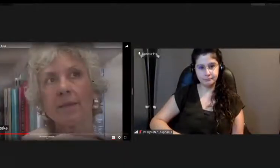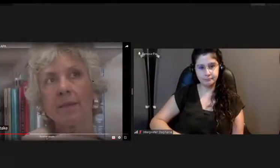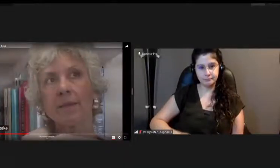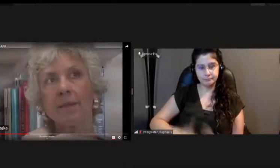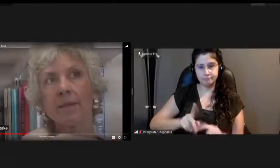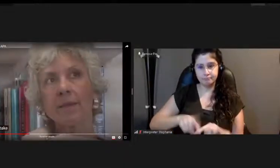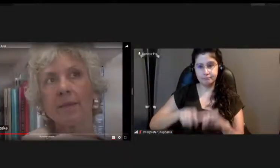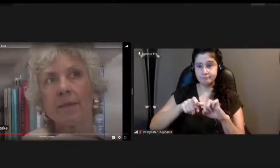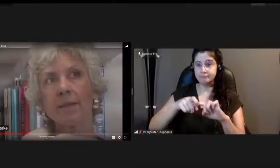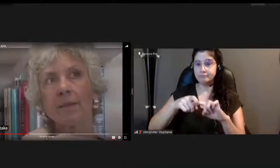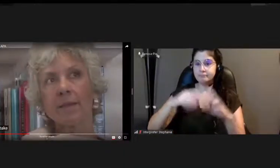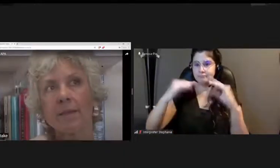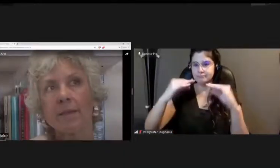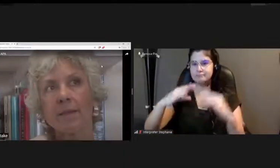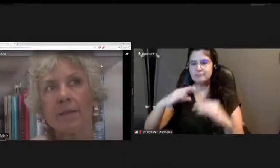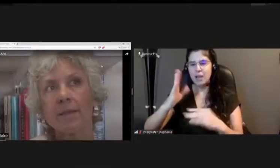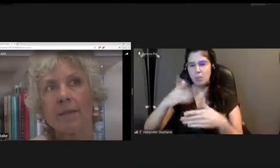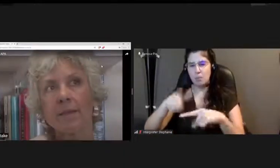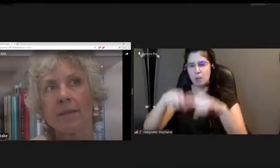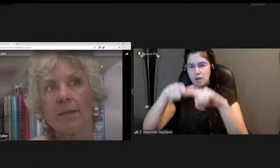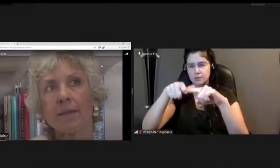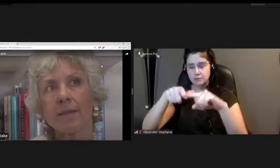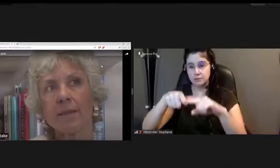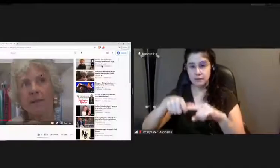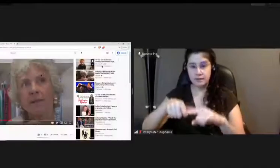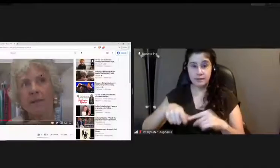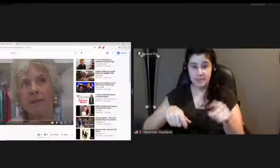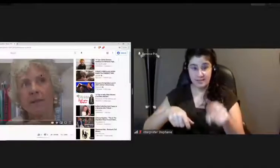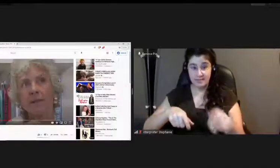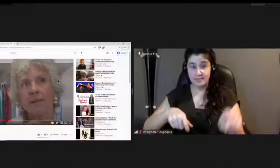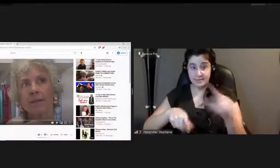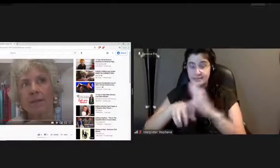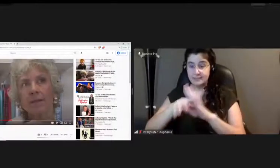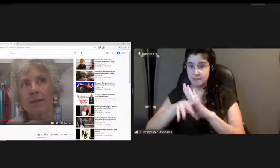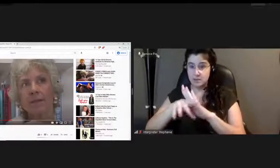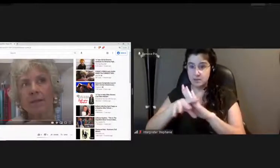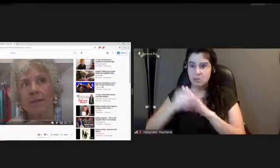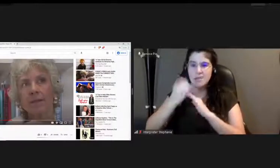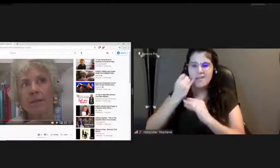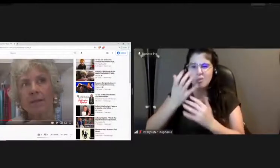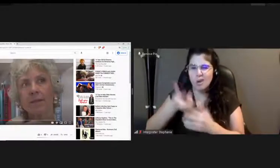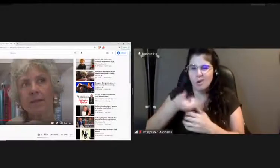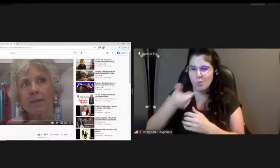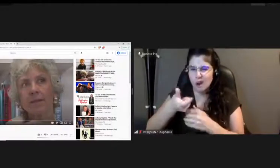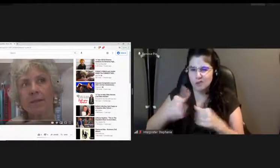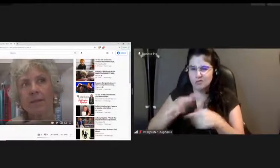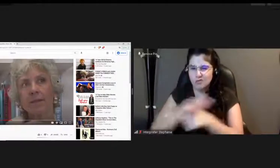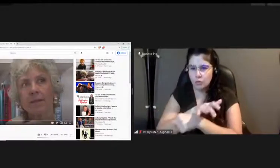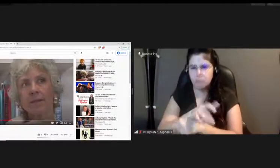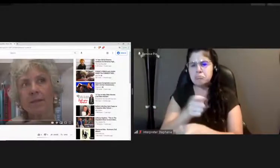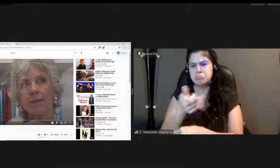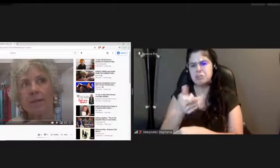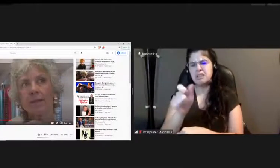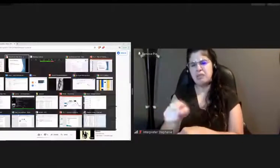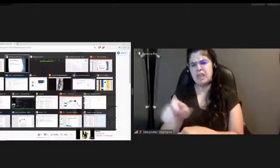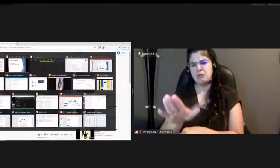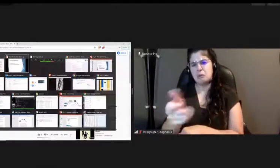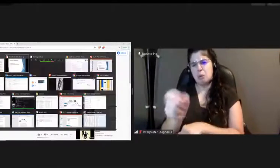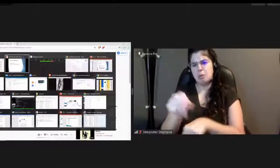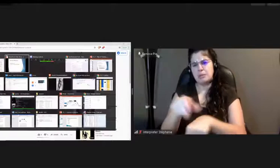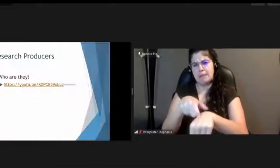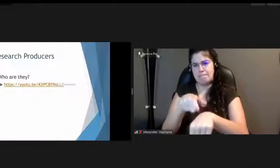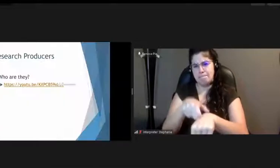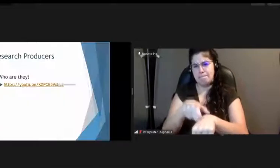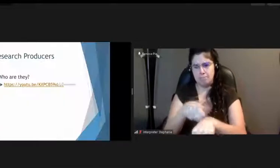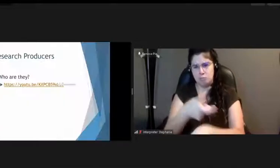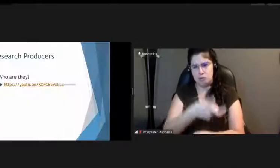Okay, I'm going to pause it there. You do have access to the link if you want to watch more of that video, but I wanted to show